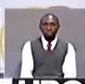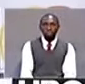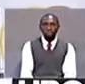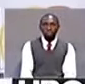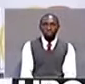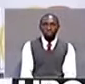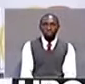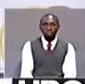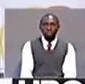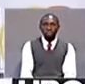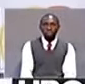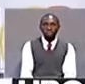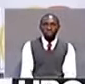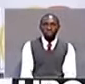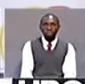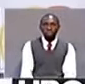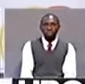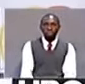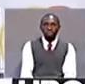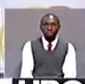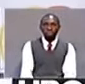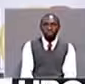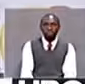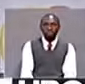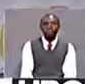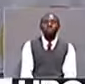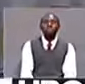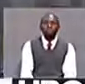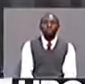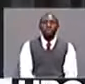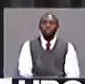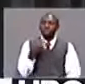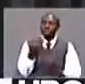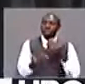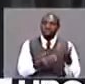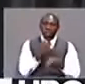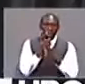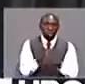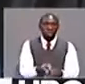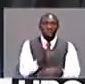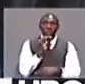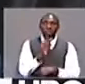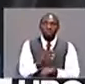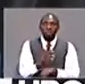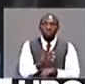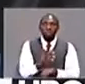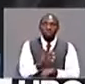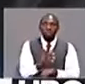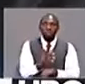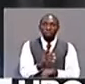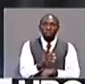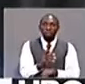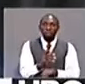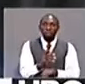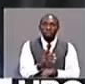Makumoto, I've seen you. Aivu, I've seen you. Thank you, Honorable Speaker. It's just at the back there.